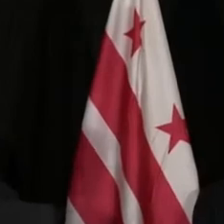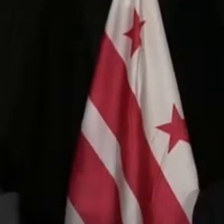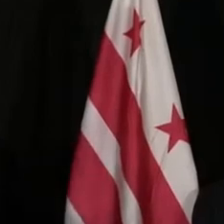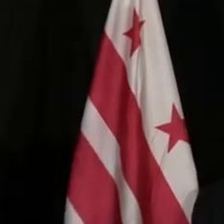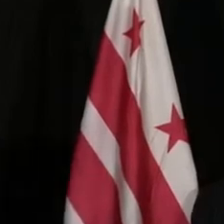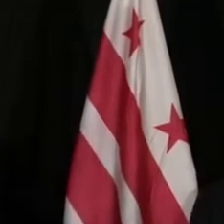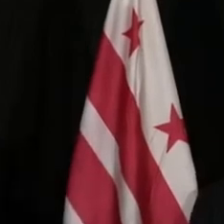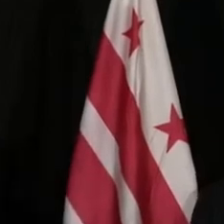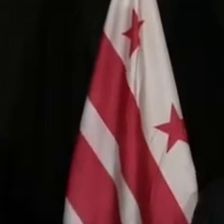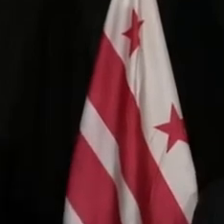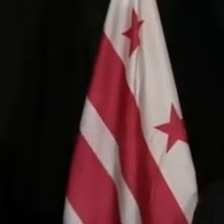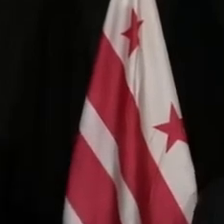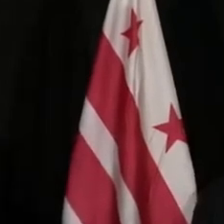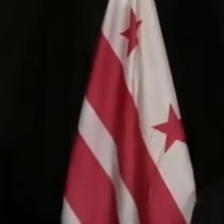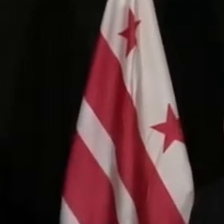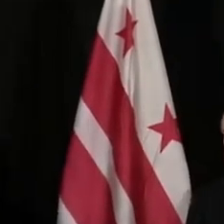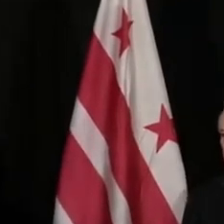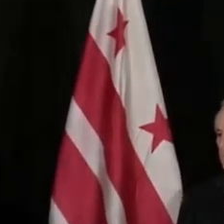Katz.